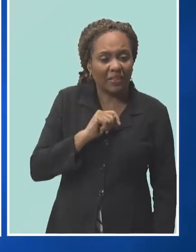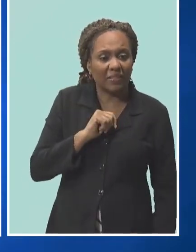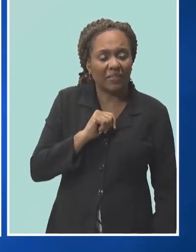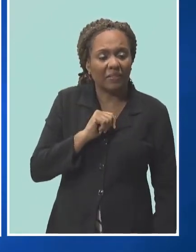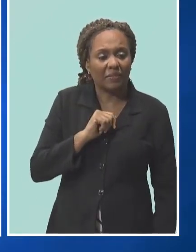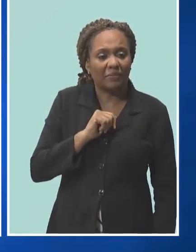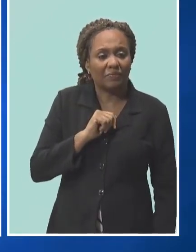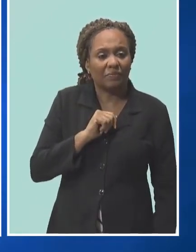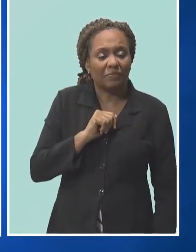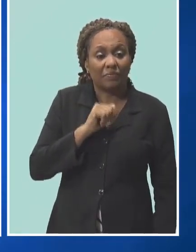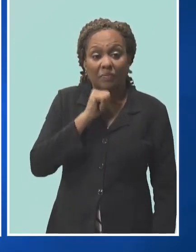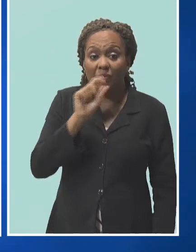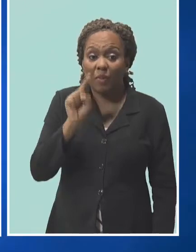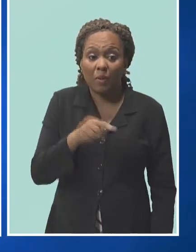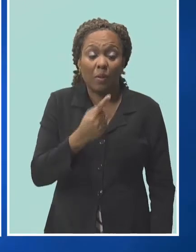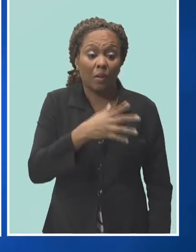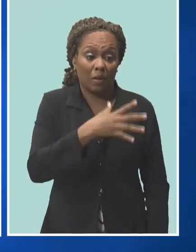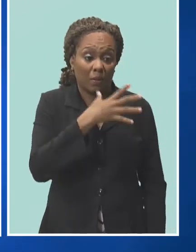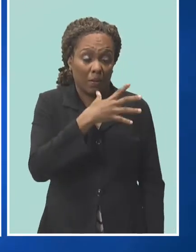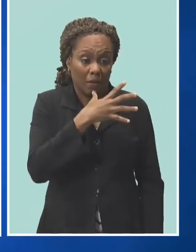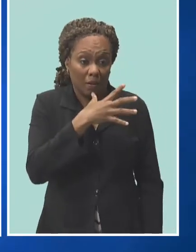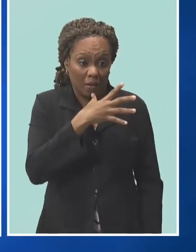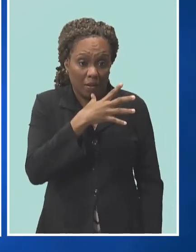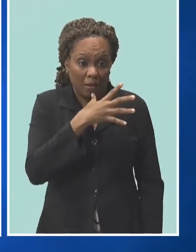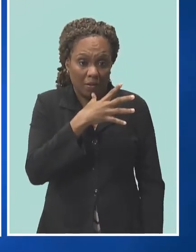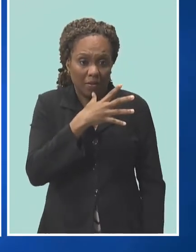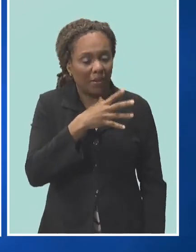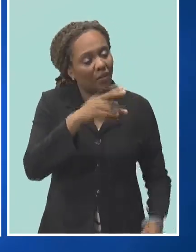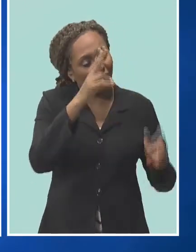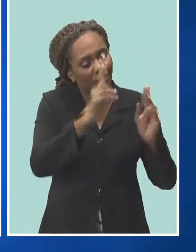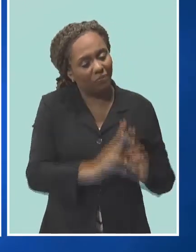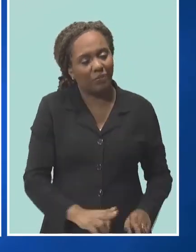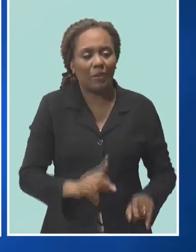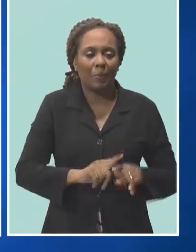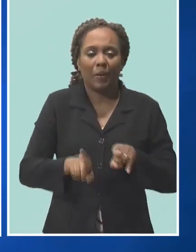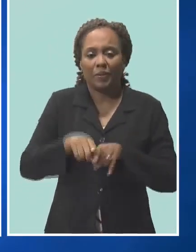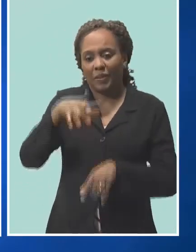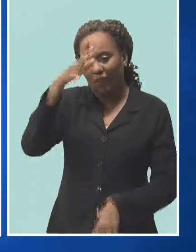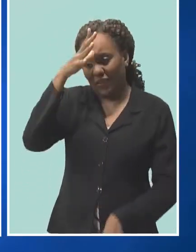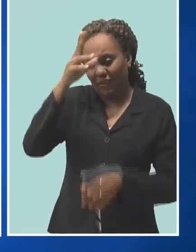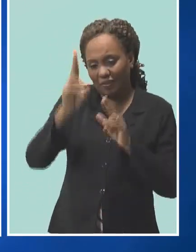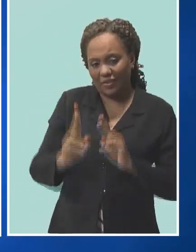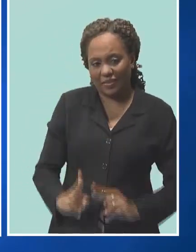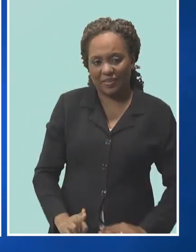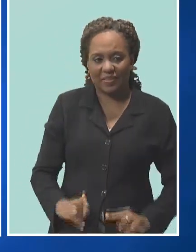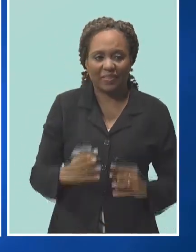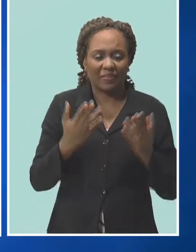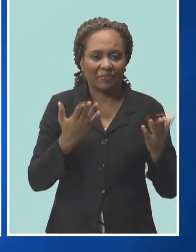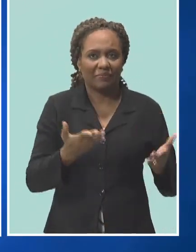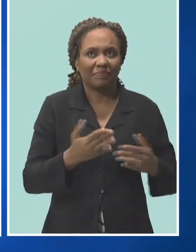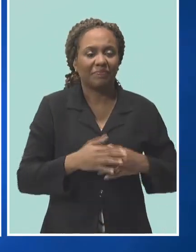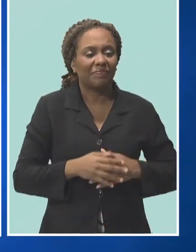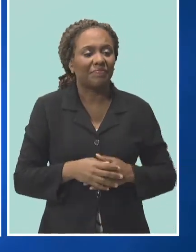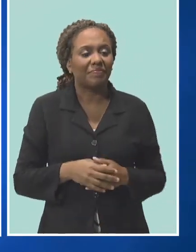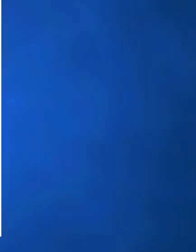not only a mother is to be cherished, but also a father. Rianne Phillips, CBC News.